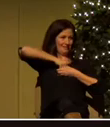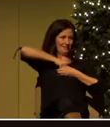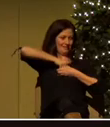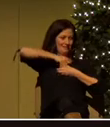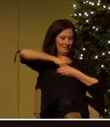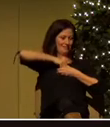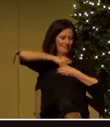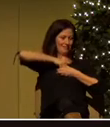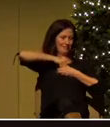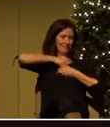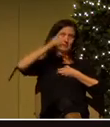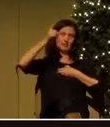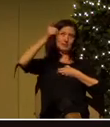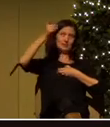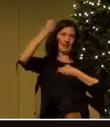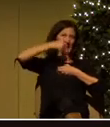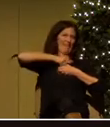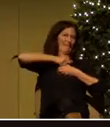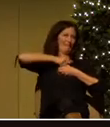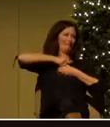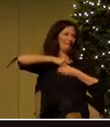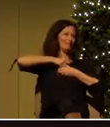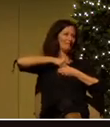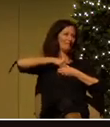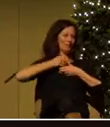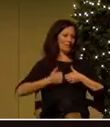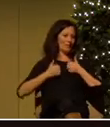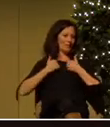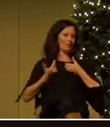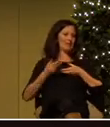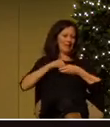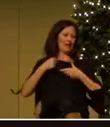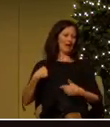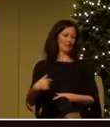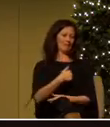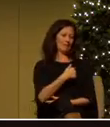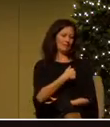himself to live in us.